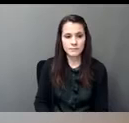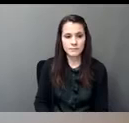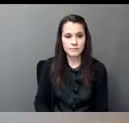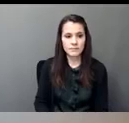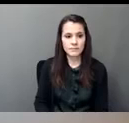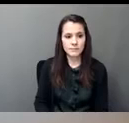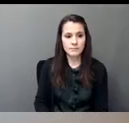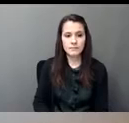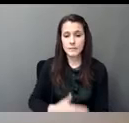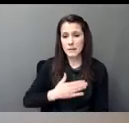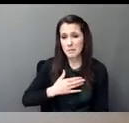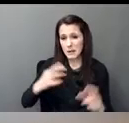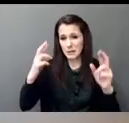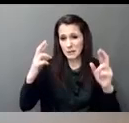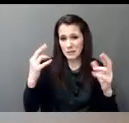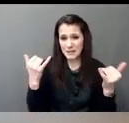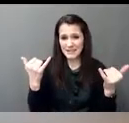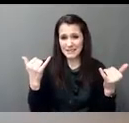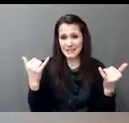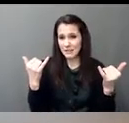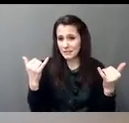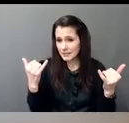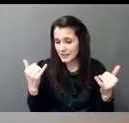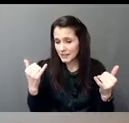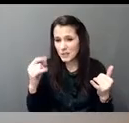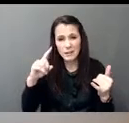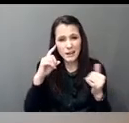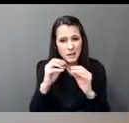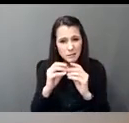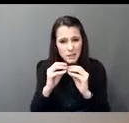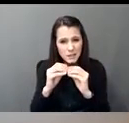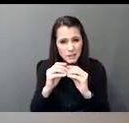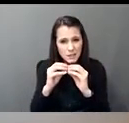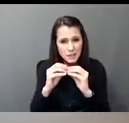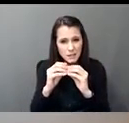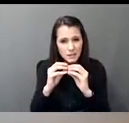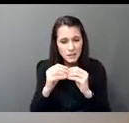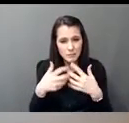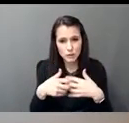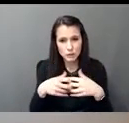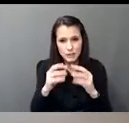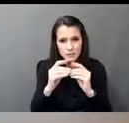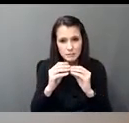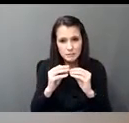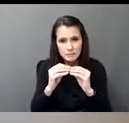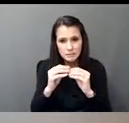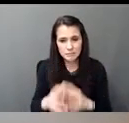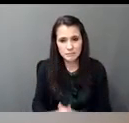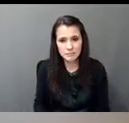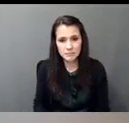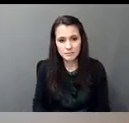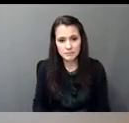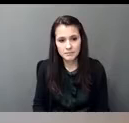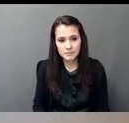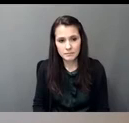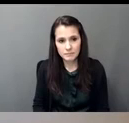And my hope now is that it's Welcome to NVDA. Welcome to NVDA. Welcome to NVDA. Most okay. Okay. Show skip